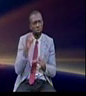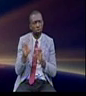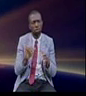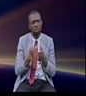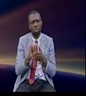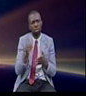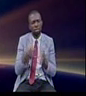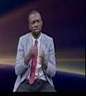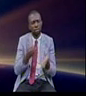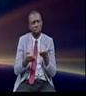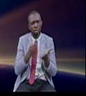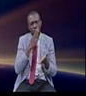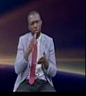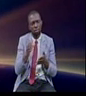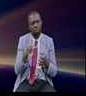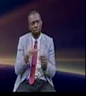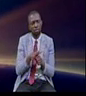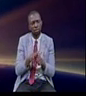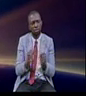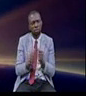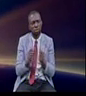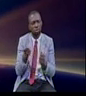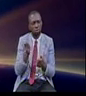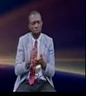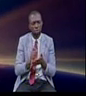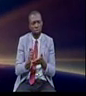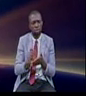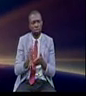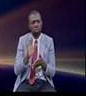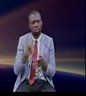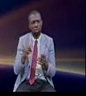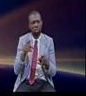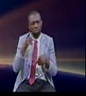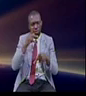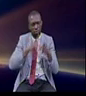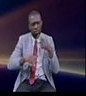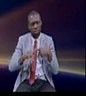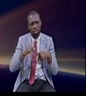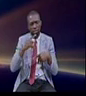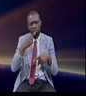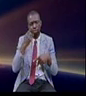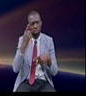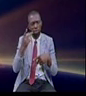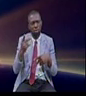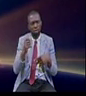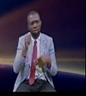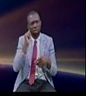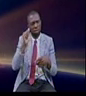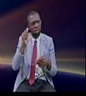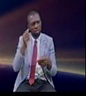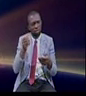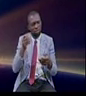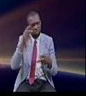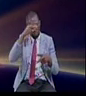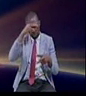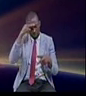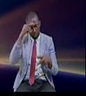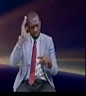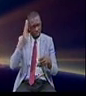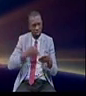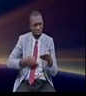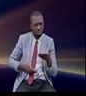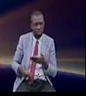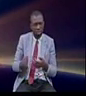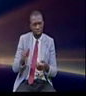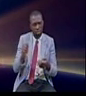which was spoken of the Lord by the prophet, saying, Behold, a virgin shall be with child, and shall bring forth a son, and they shall